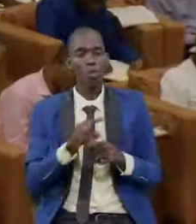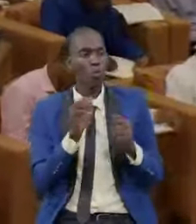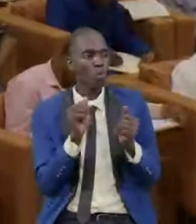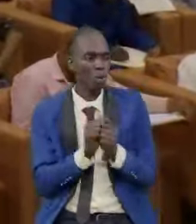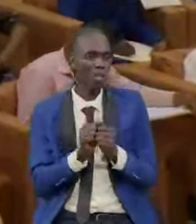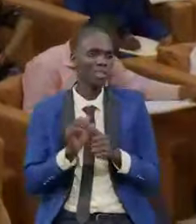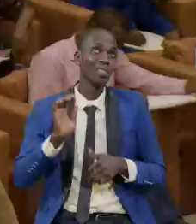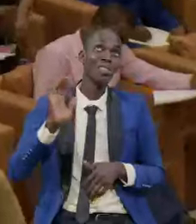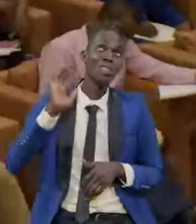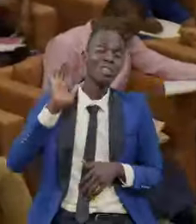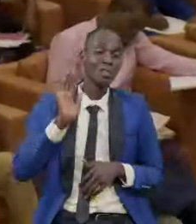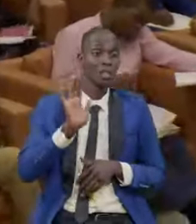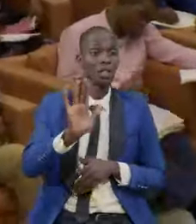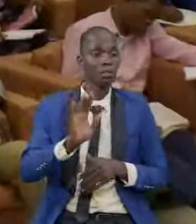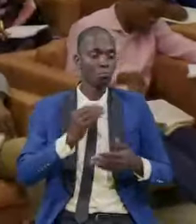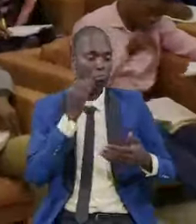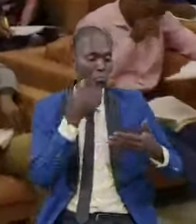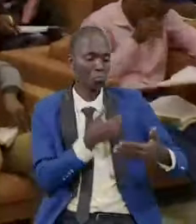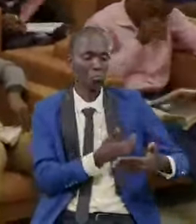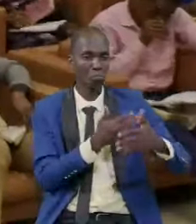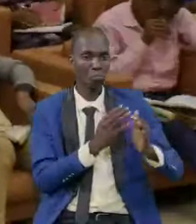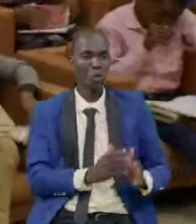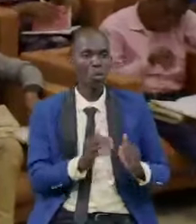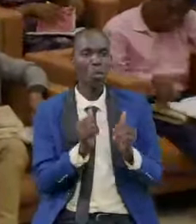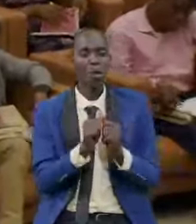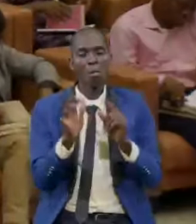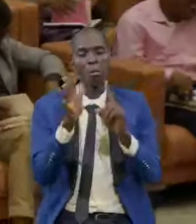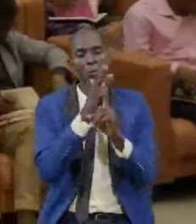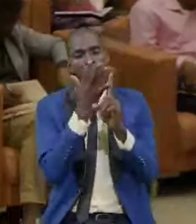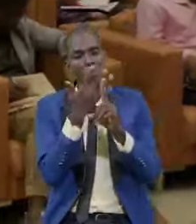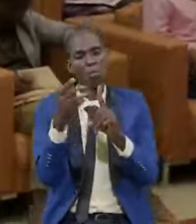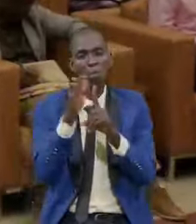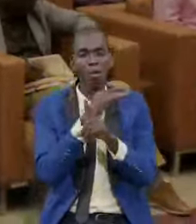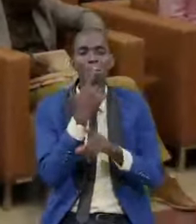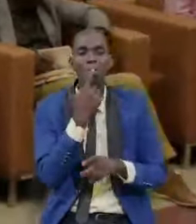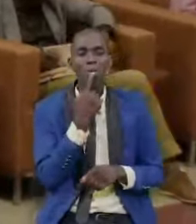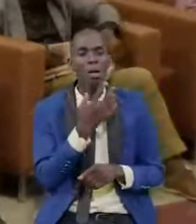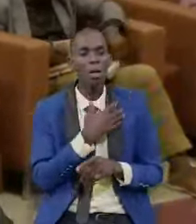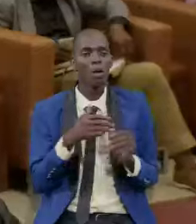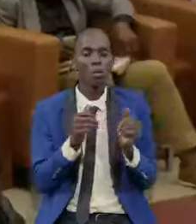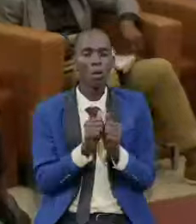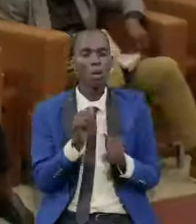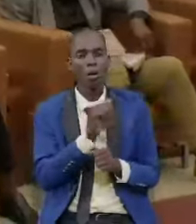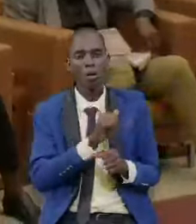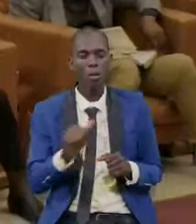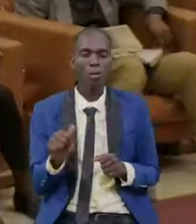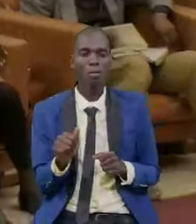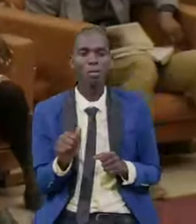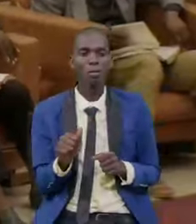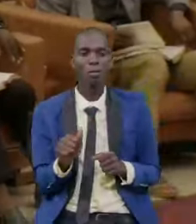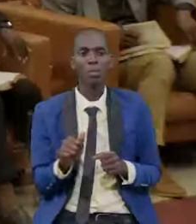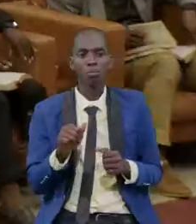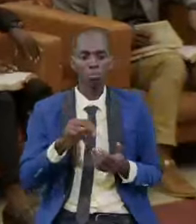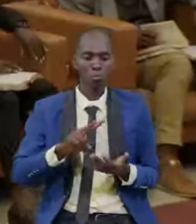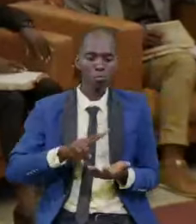his neighbor, with flattering lips, and with a